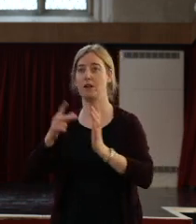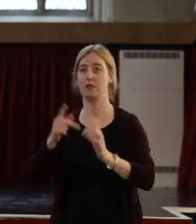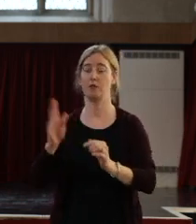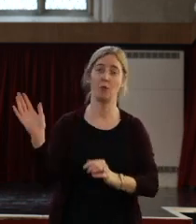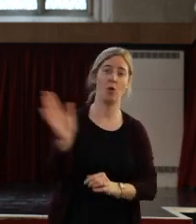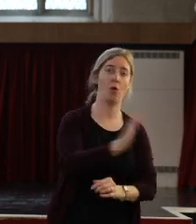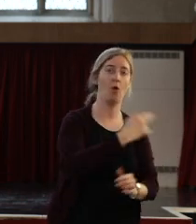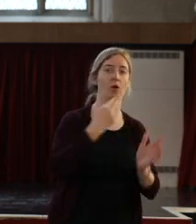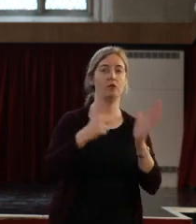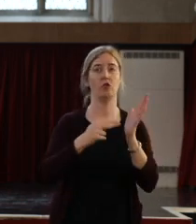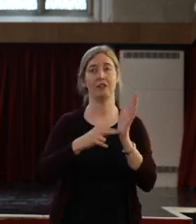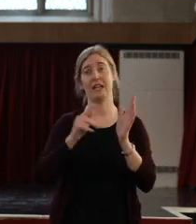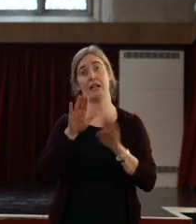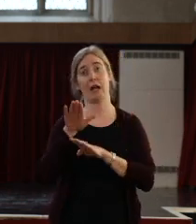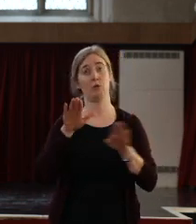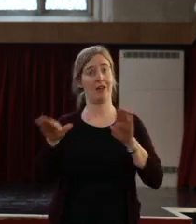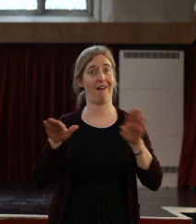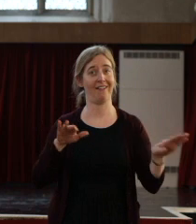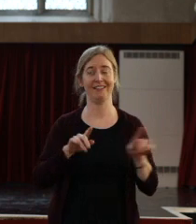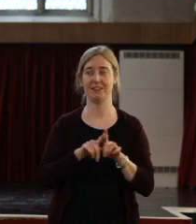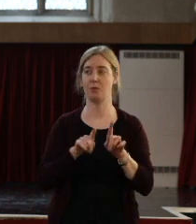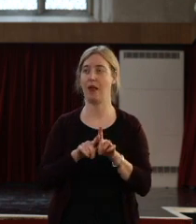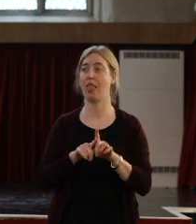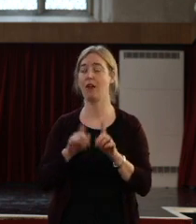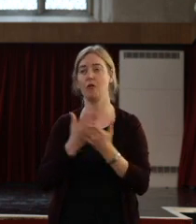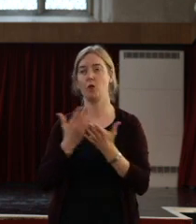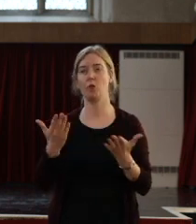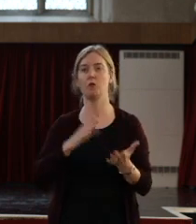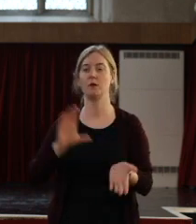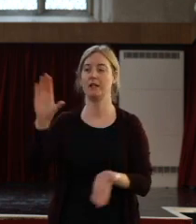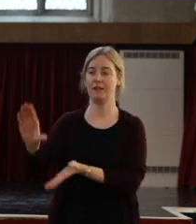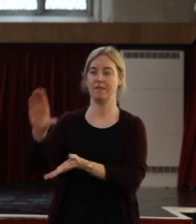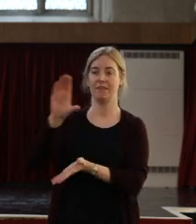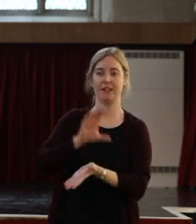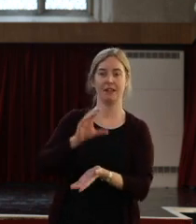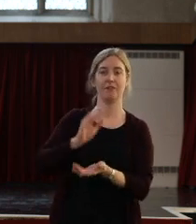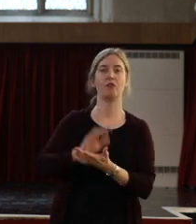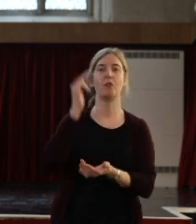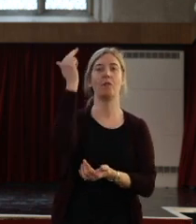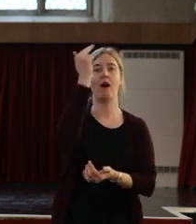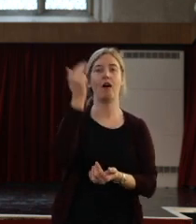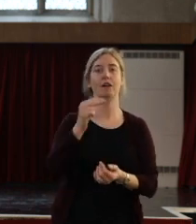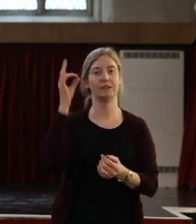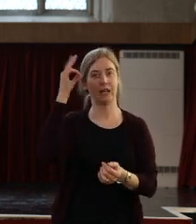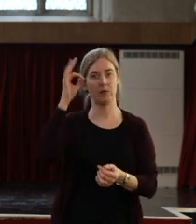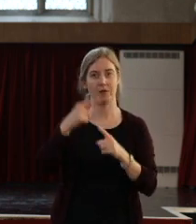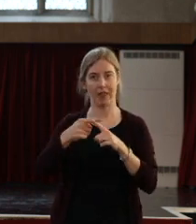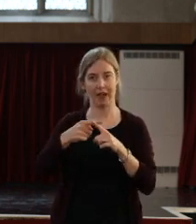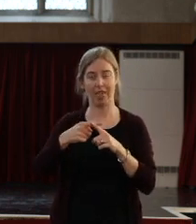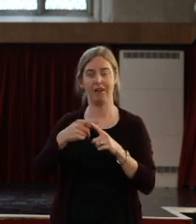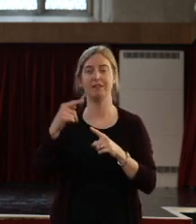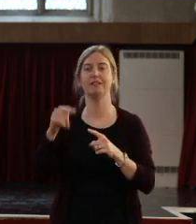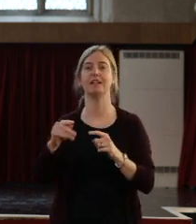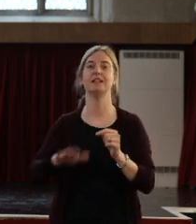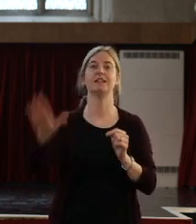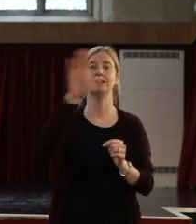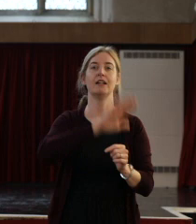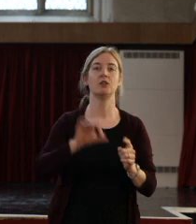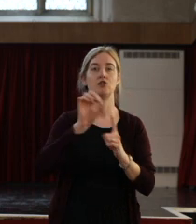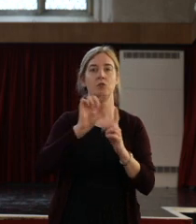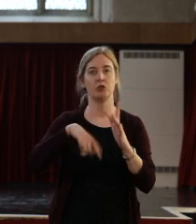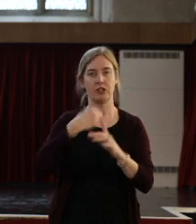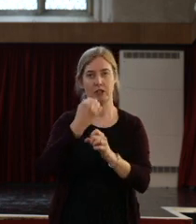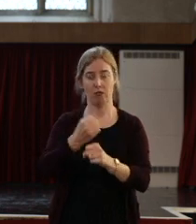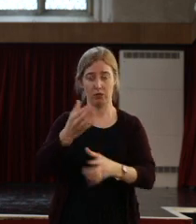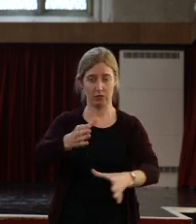city and beyond. This wouldn't have been possible without the public funding from the Arts Council in England through the National Project Grants